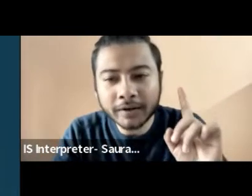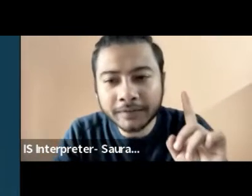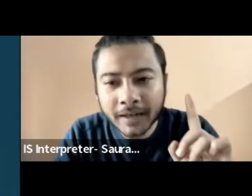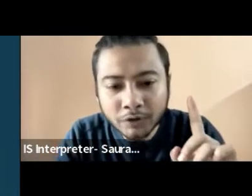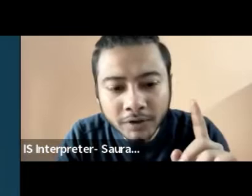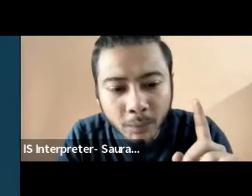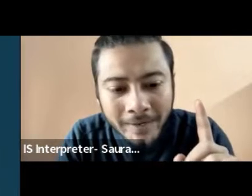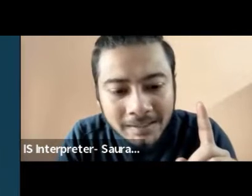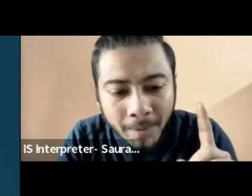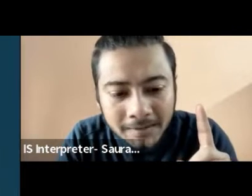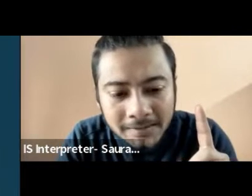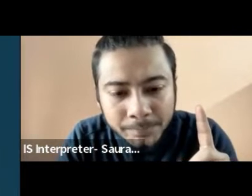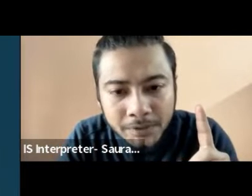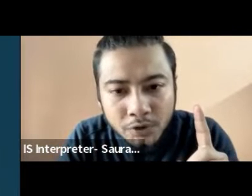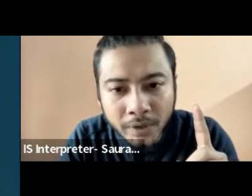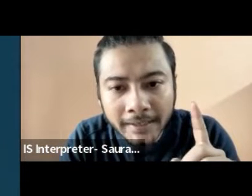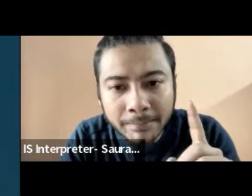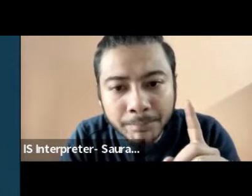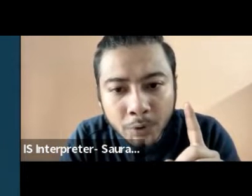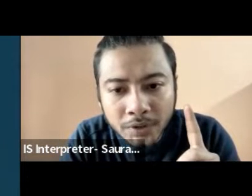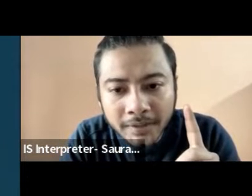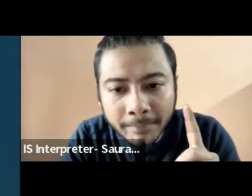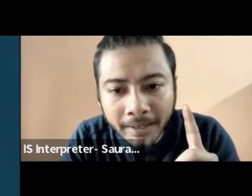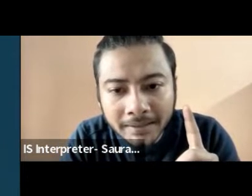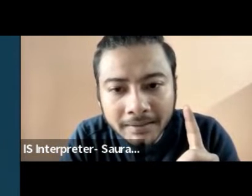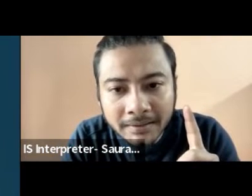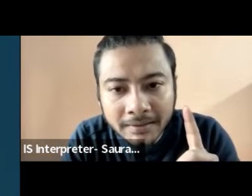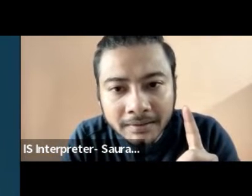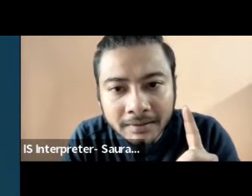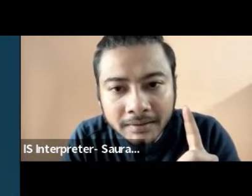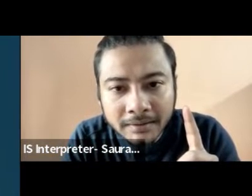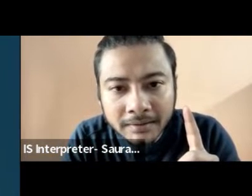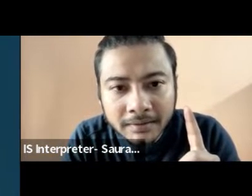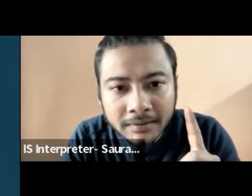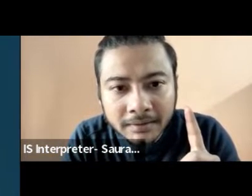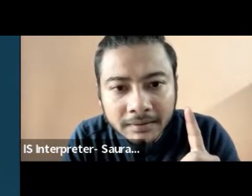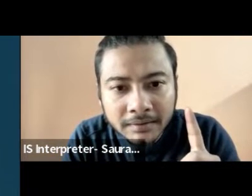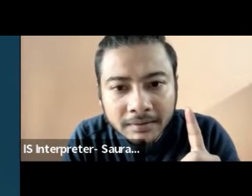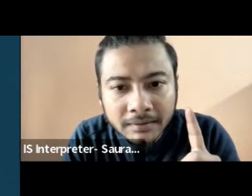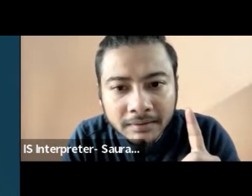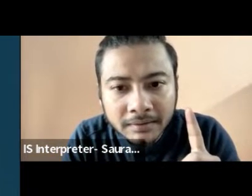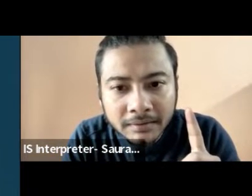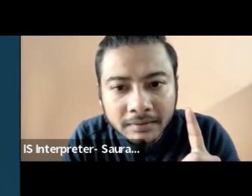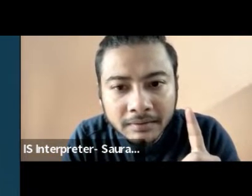I'm sorry to have to request the participants to kindly mute their mic.